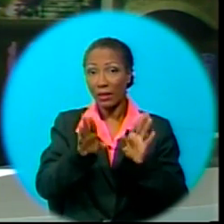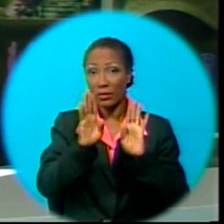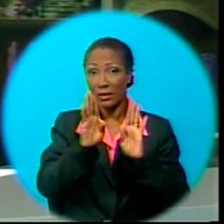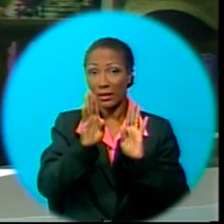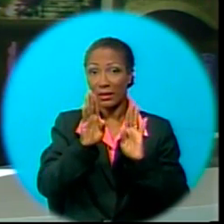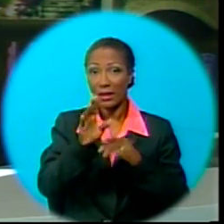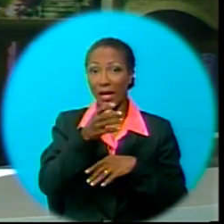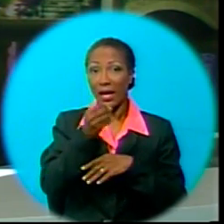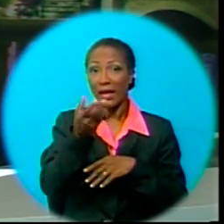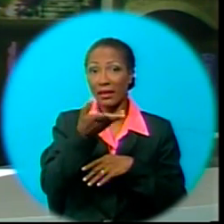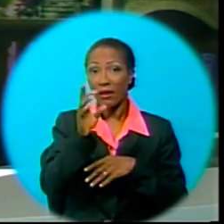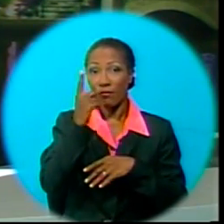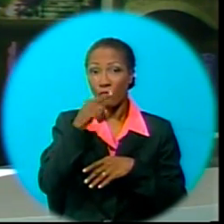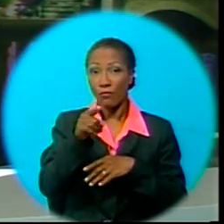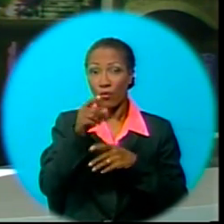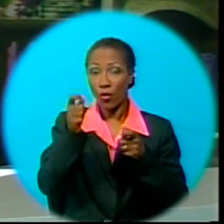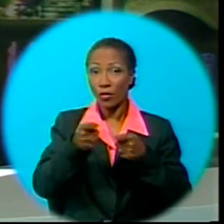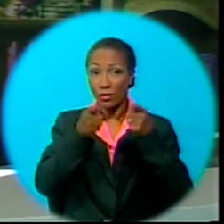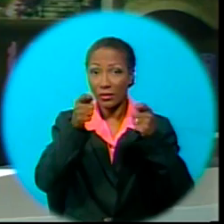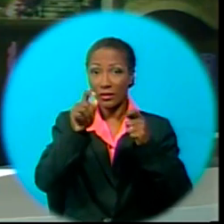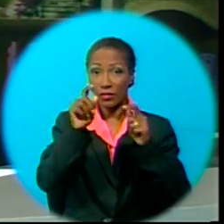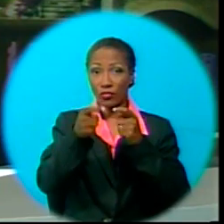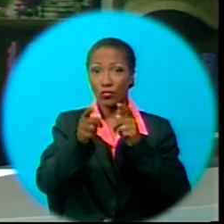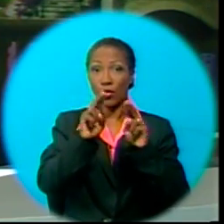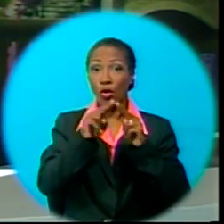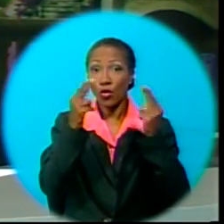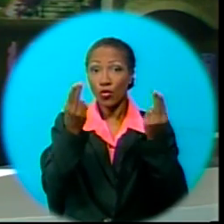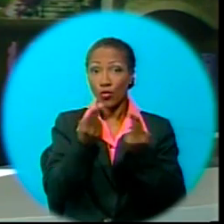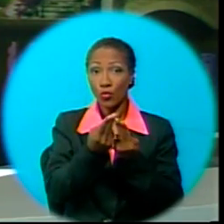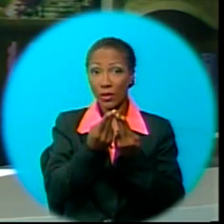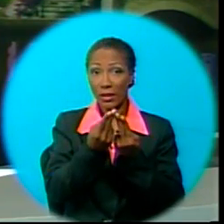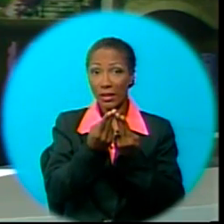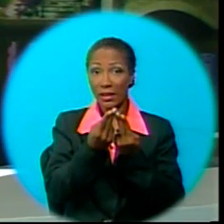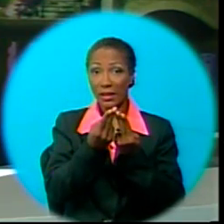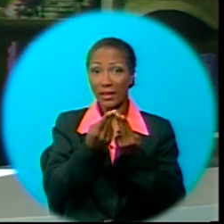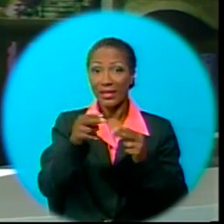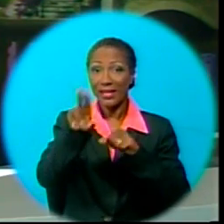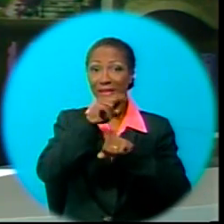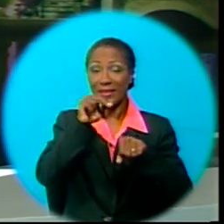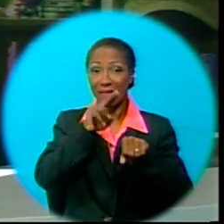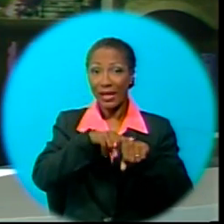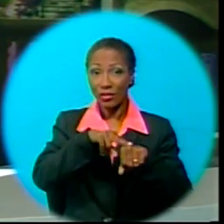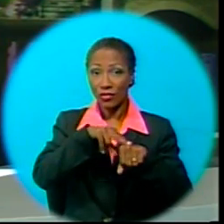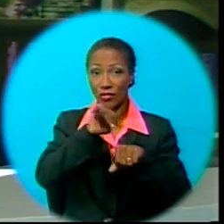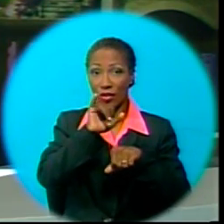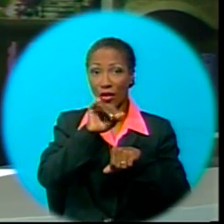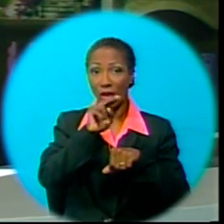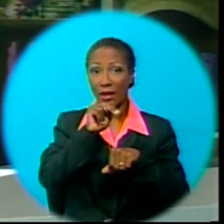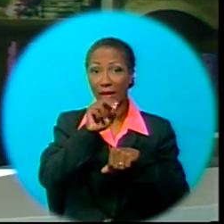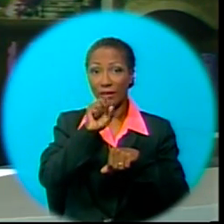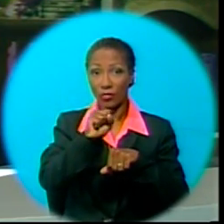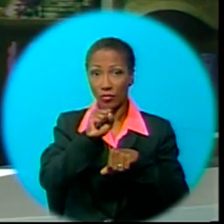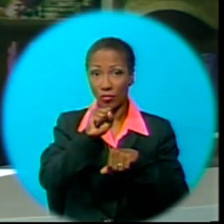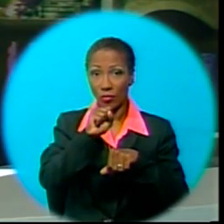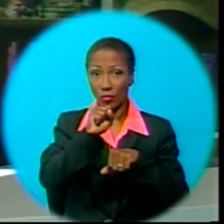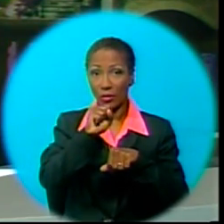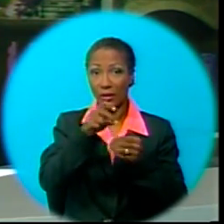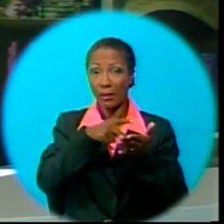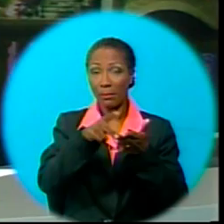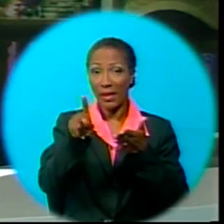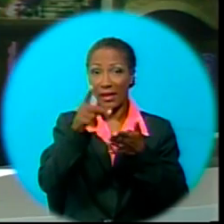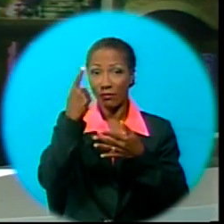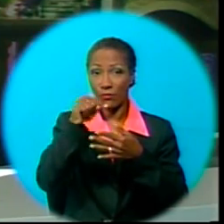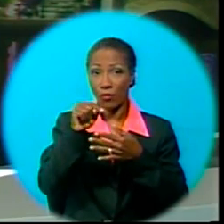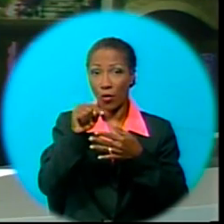for contributions to trade unions and statutory associations, national insurance contributions paid on behalf of an